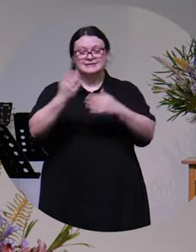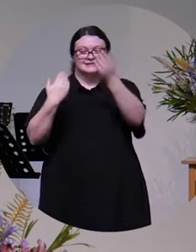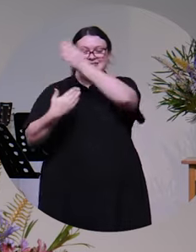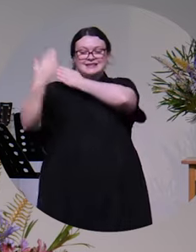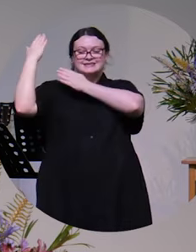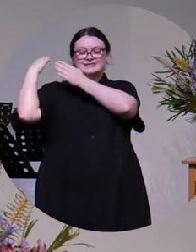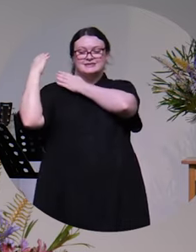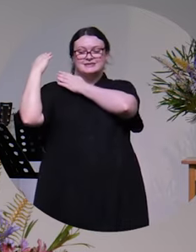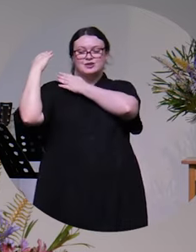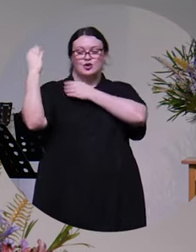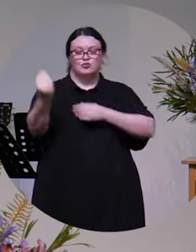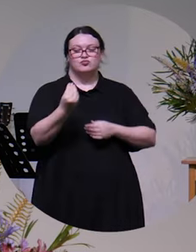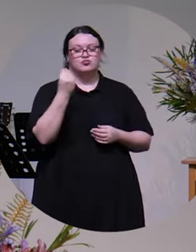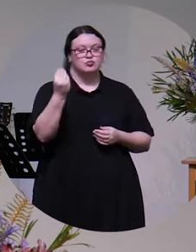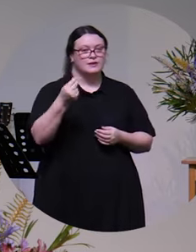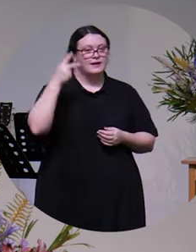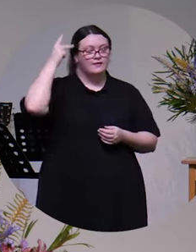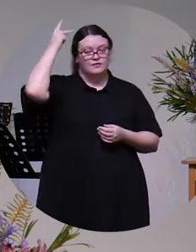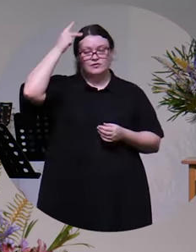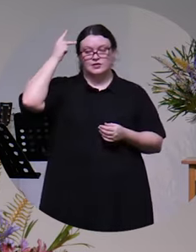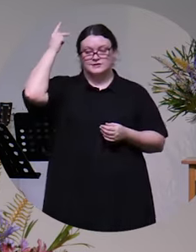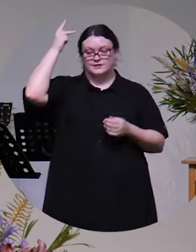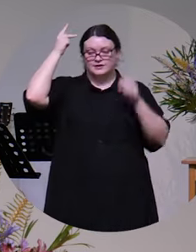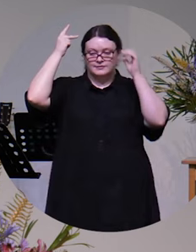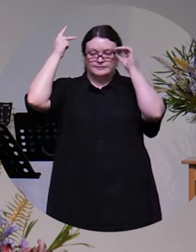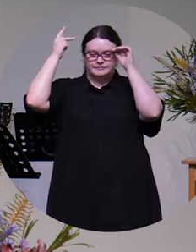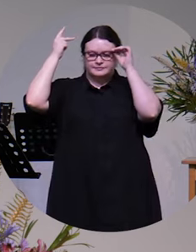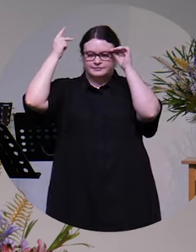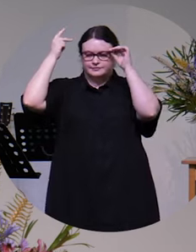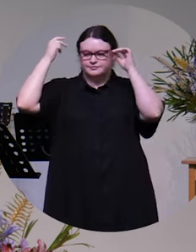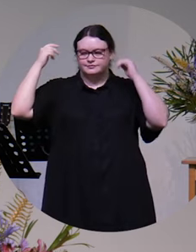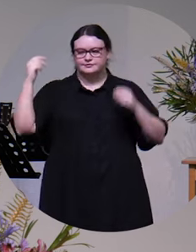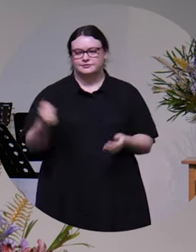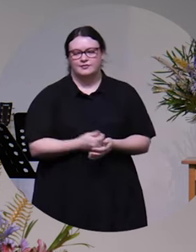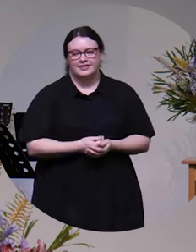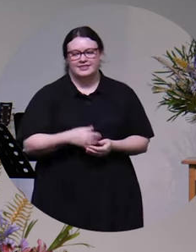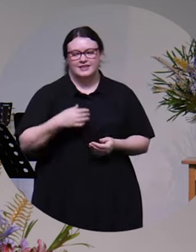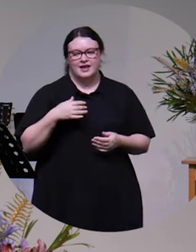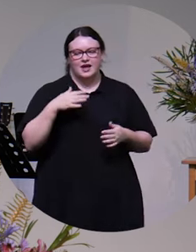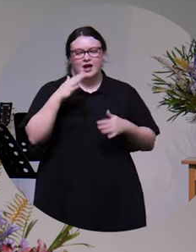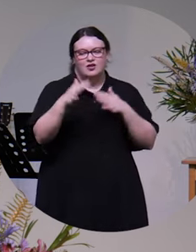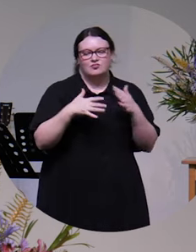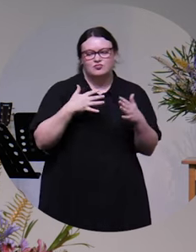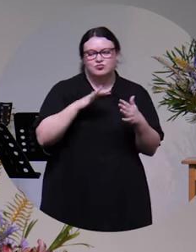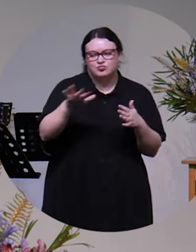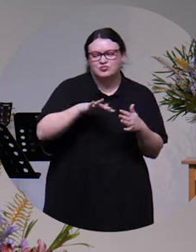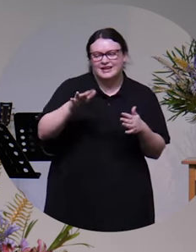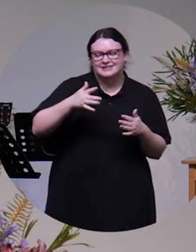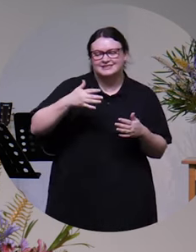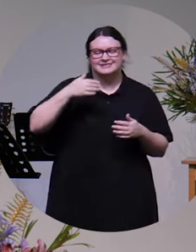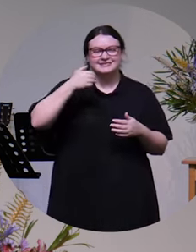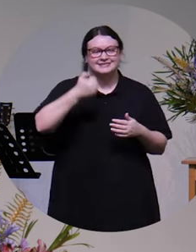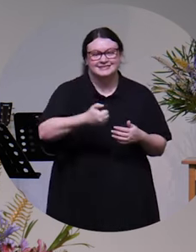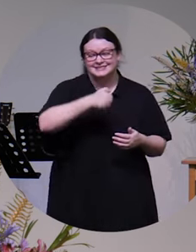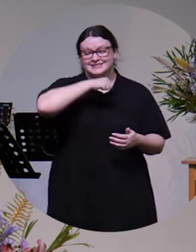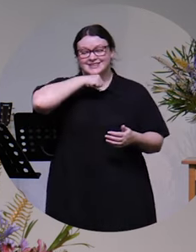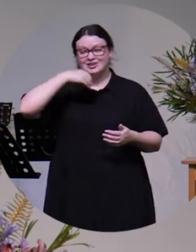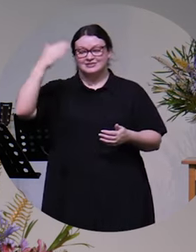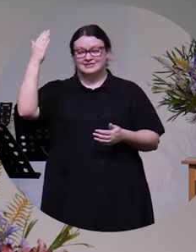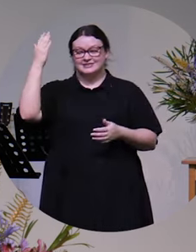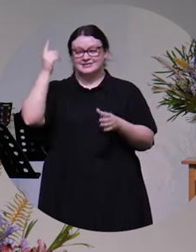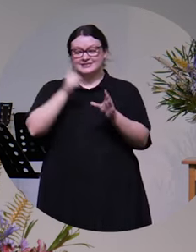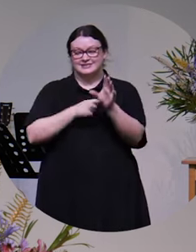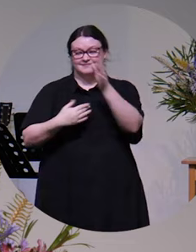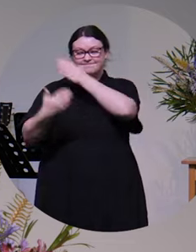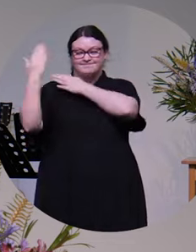philosopher Heraclitus suggested that there was, or could be, a cosmic reasoning power he termed logos.